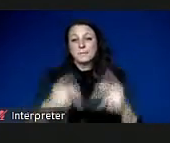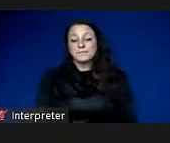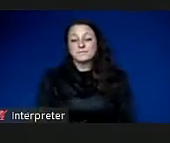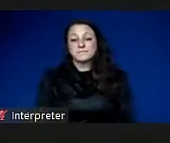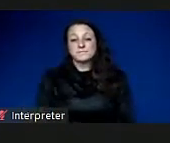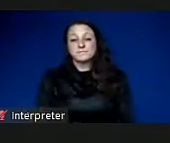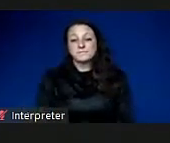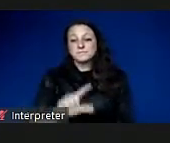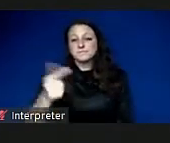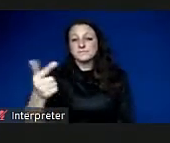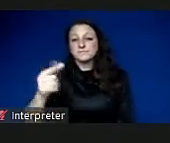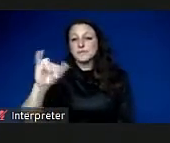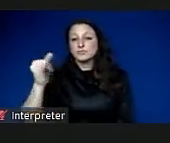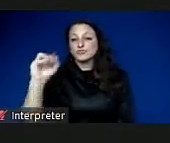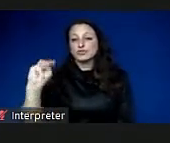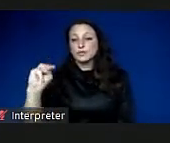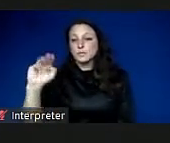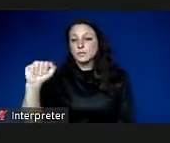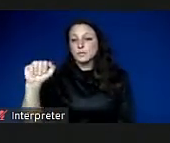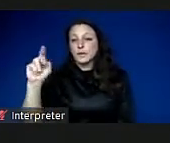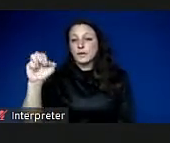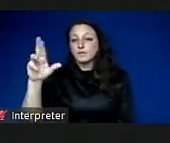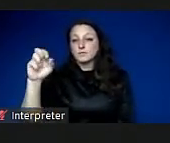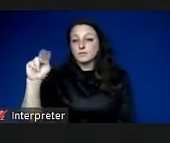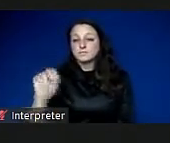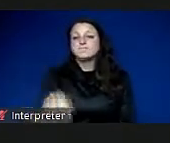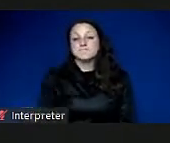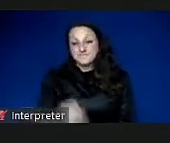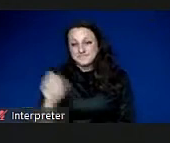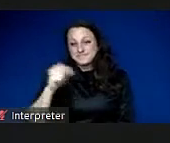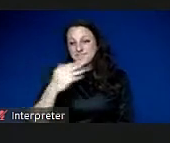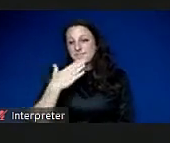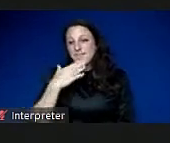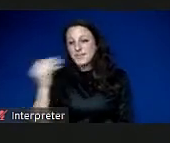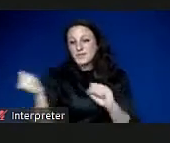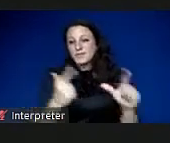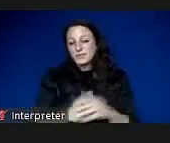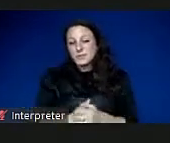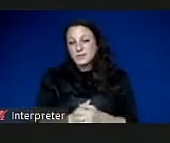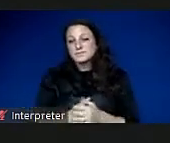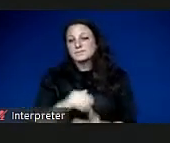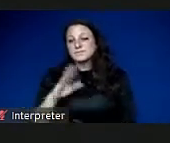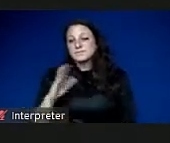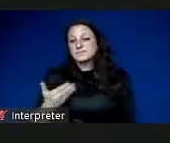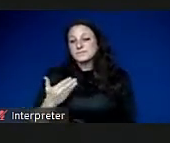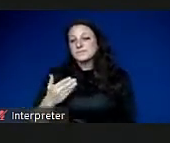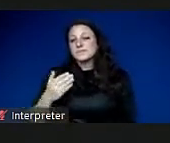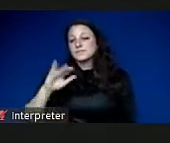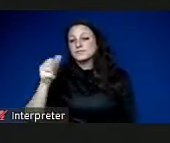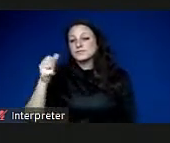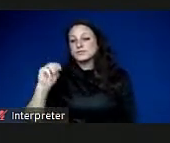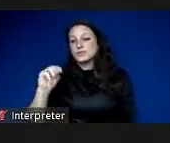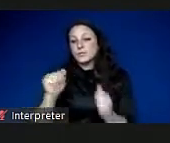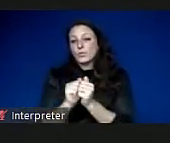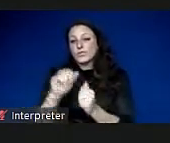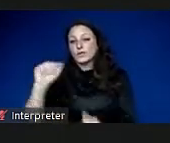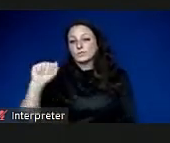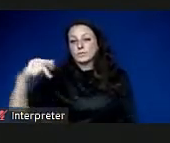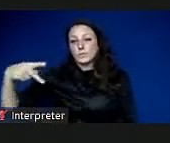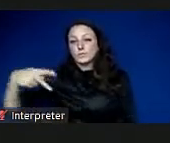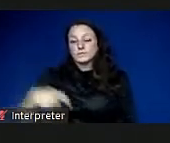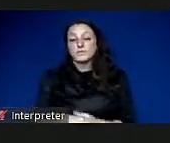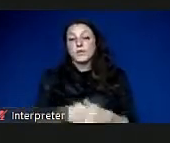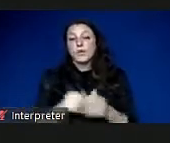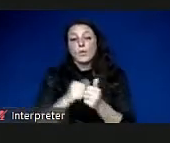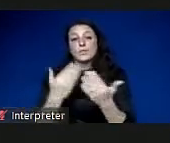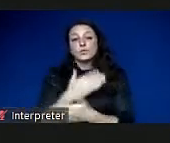to Jim Anderson. Yes, thank you, everyone. Jim Anderson, Associated Press. With the new availability